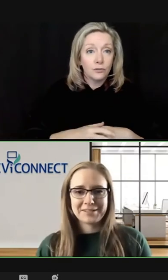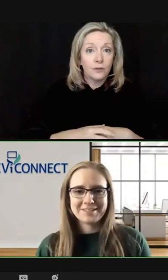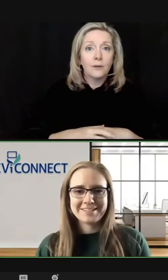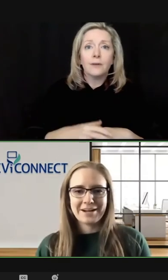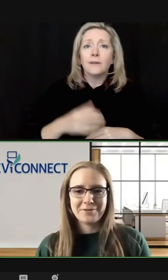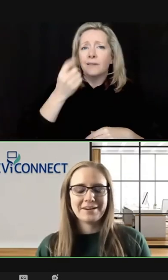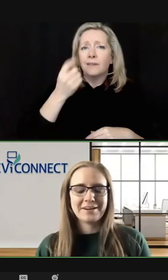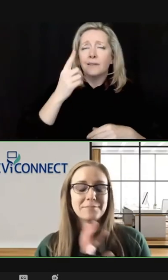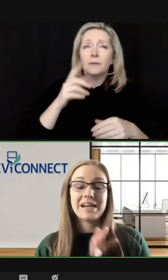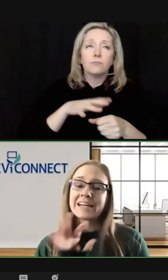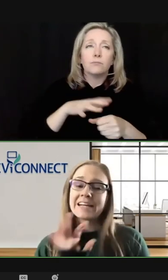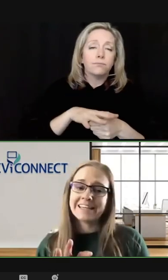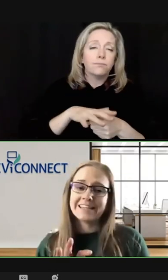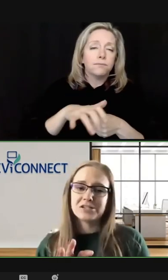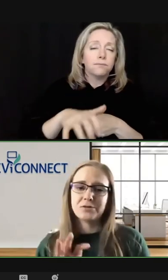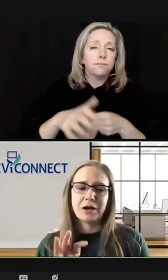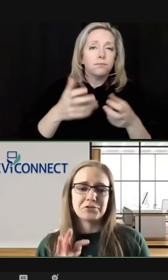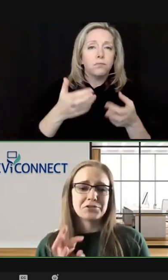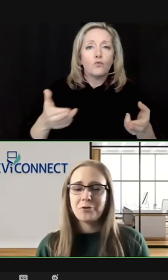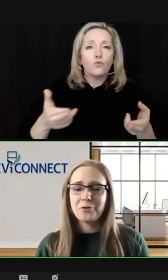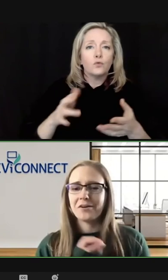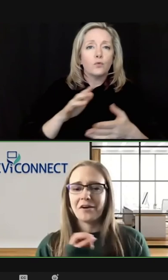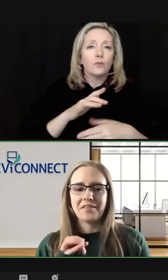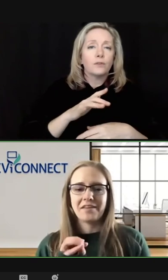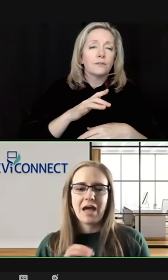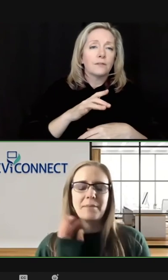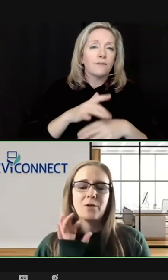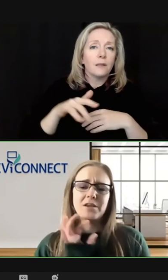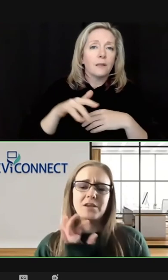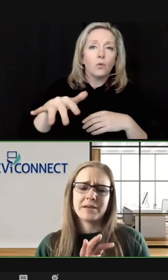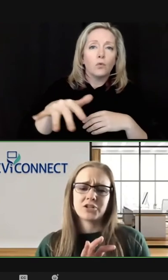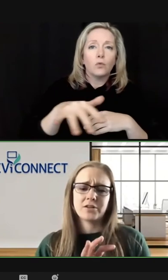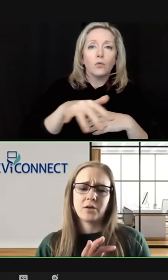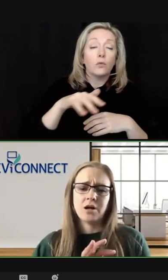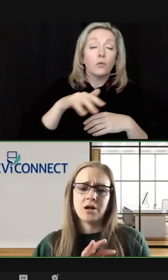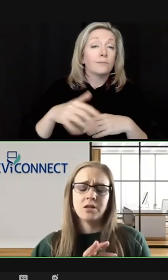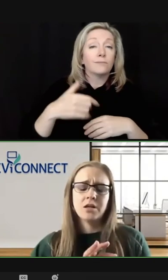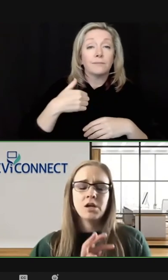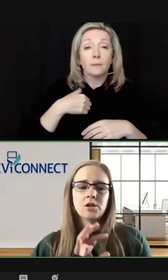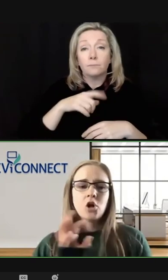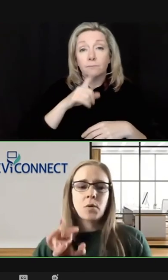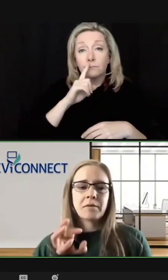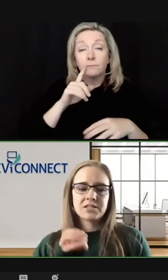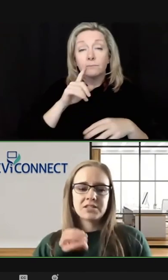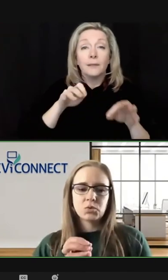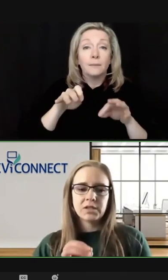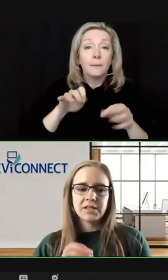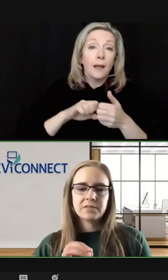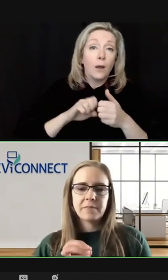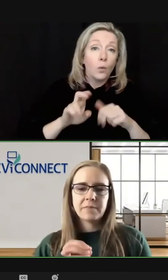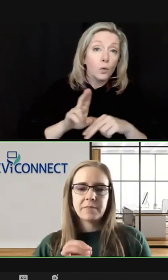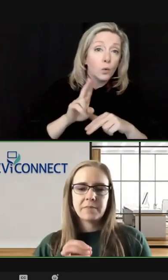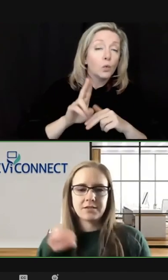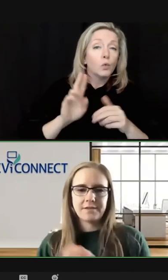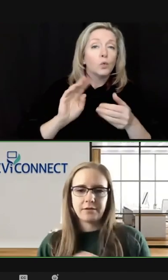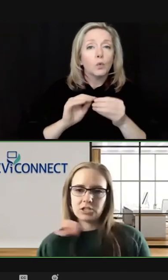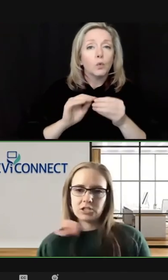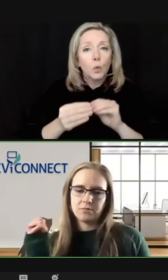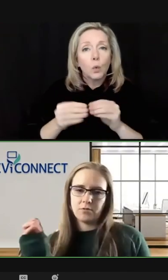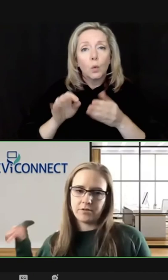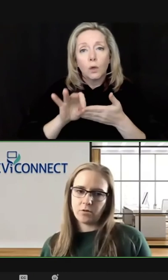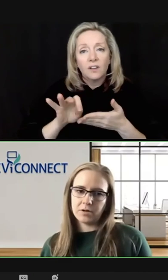tons of resources out there, and I'm not going to get into how to score or anything like that, but I want you to make sure that we're all knowing what this tool is, because